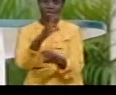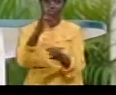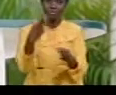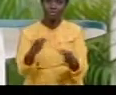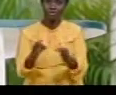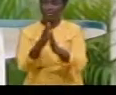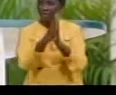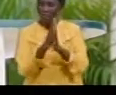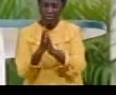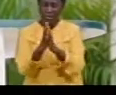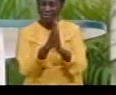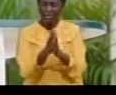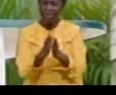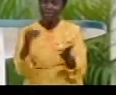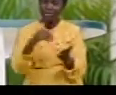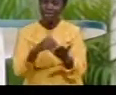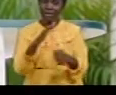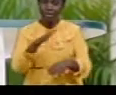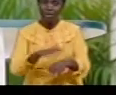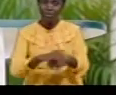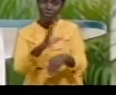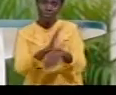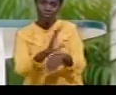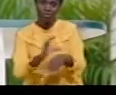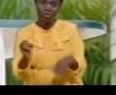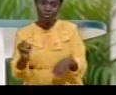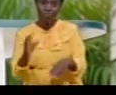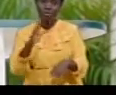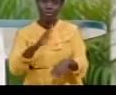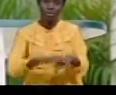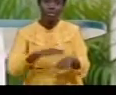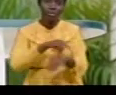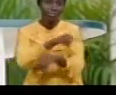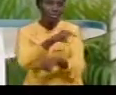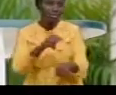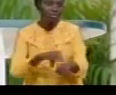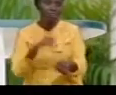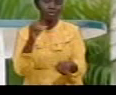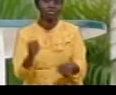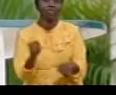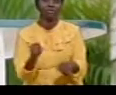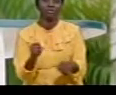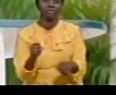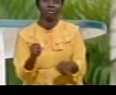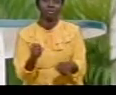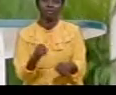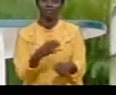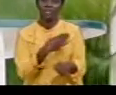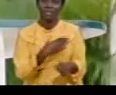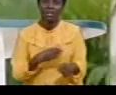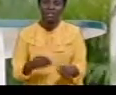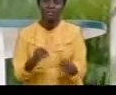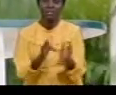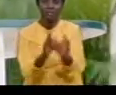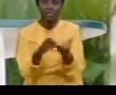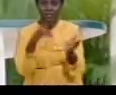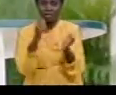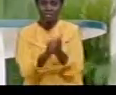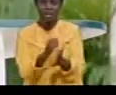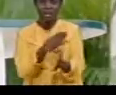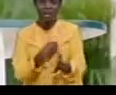churches, upon nations. That there will be heart cry. The Bible says, and their heart cry, Lord, upon children,